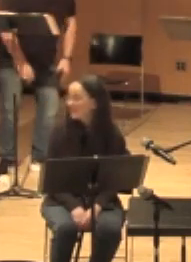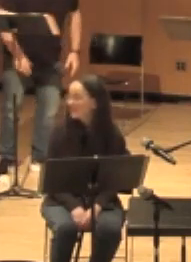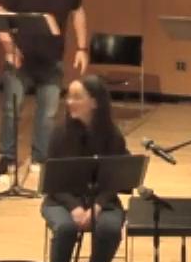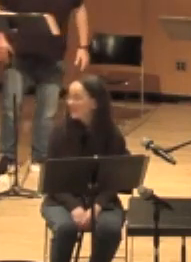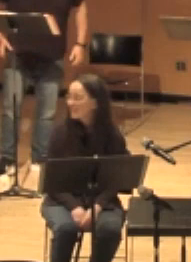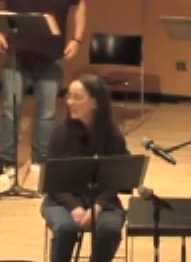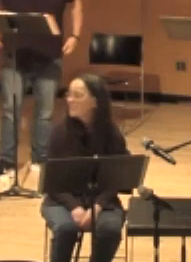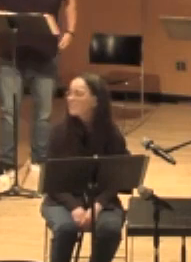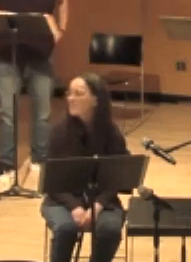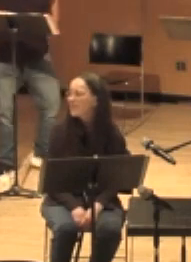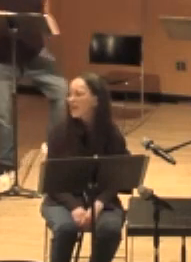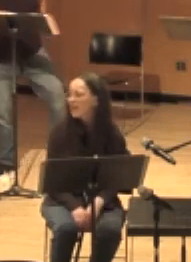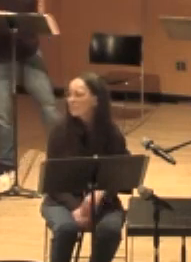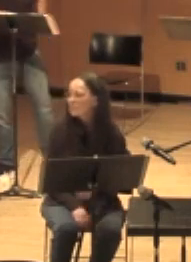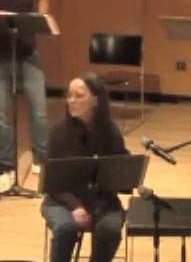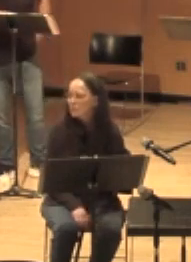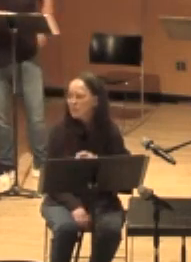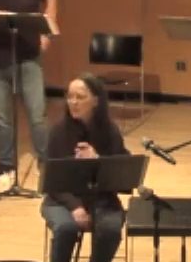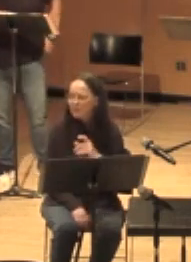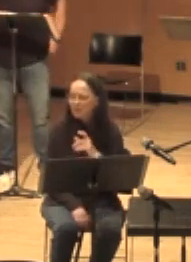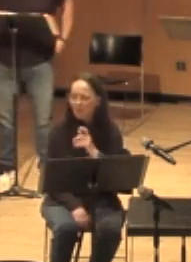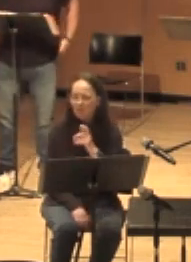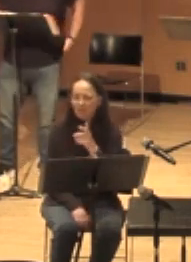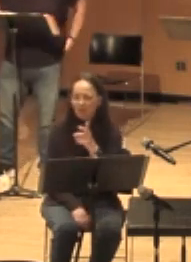oh like this